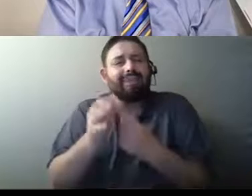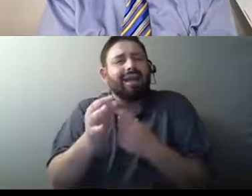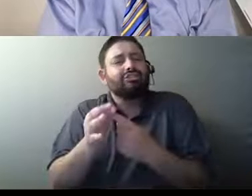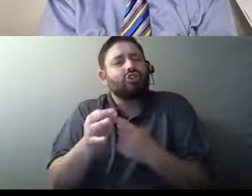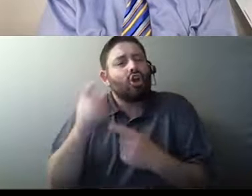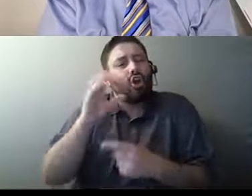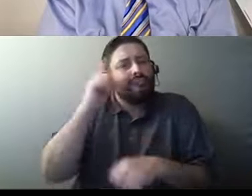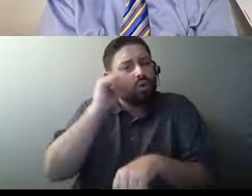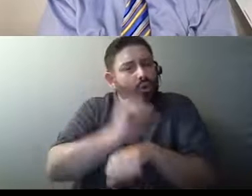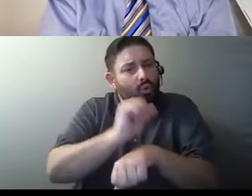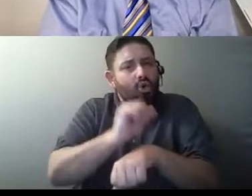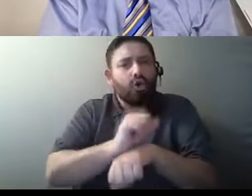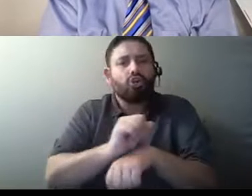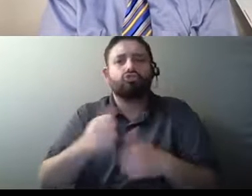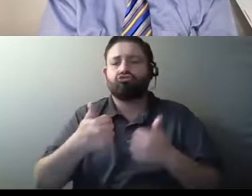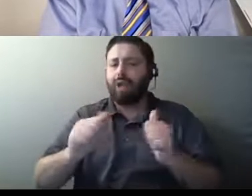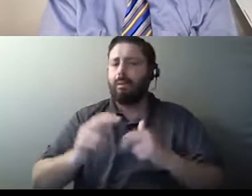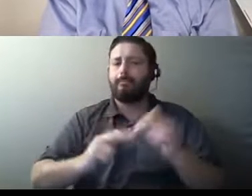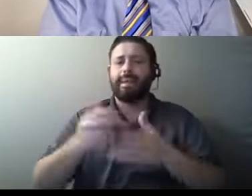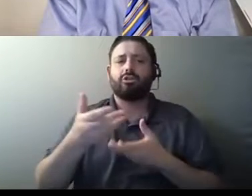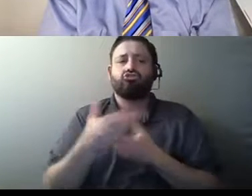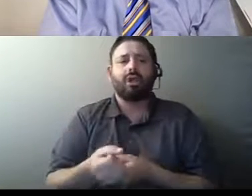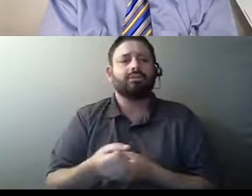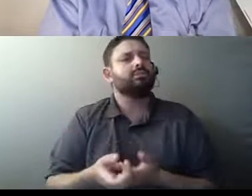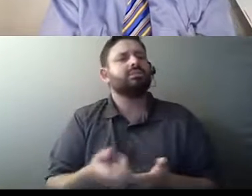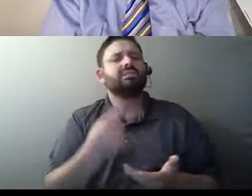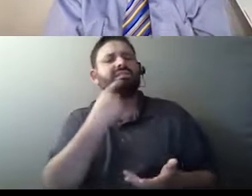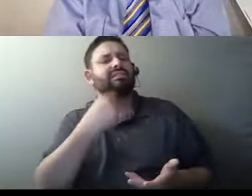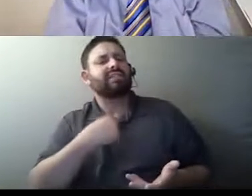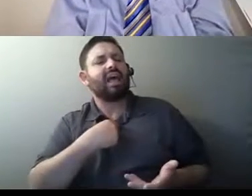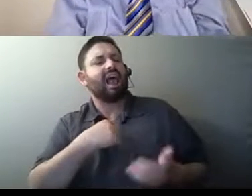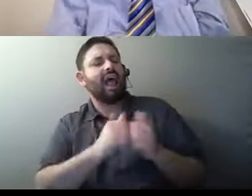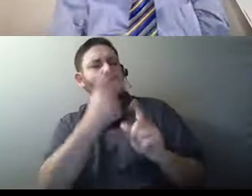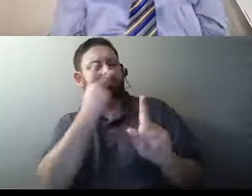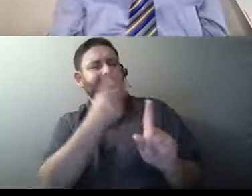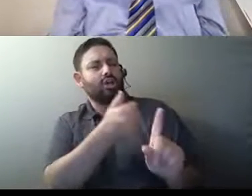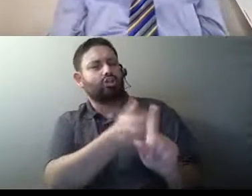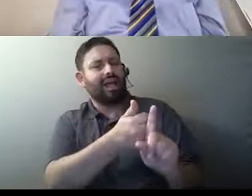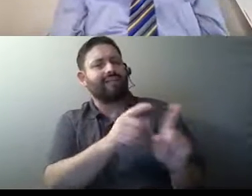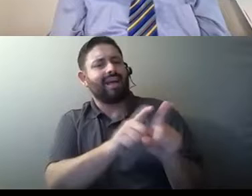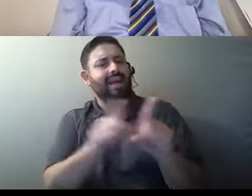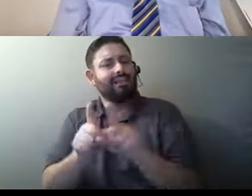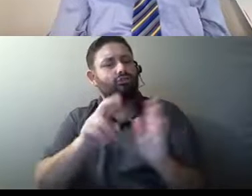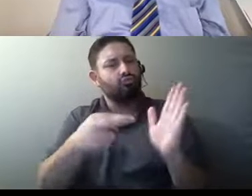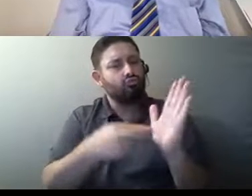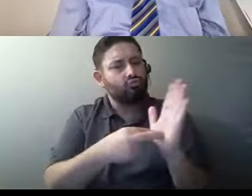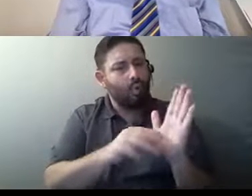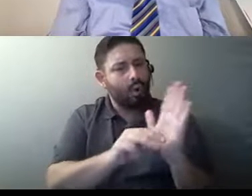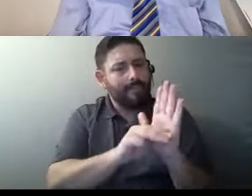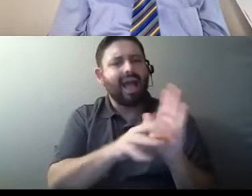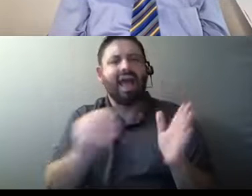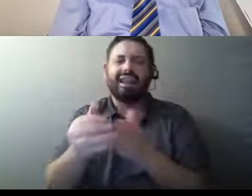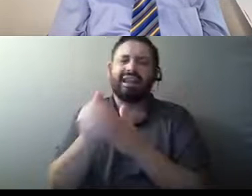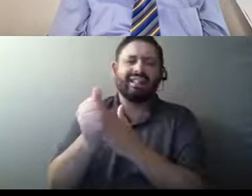in adults? Tell us a little bit about how you see yourself as a role model and a leader who is paving the way